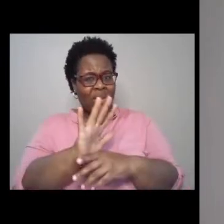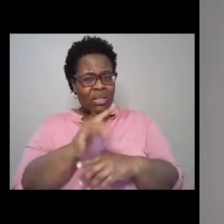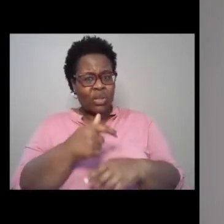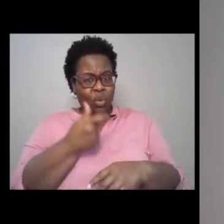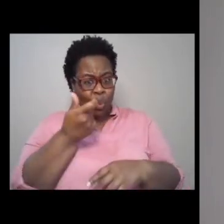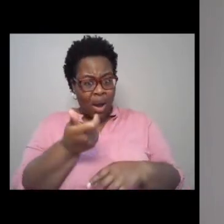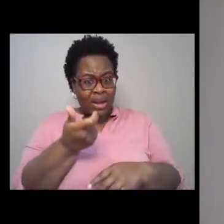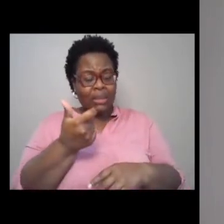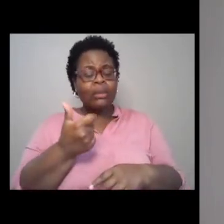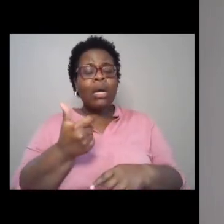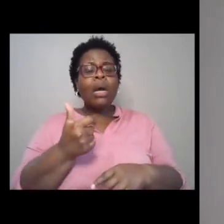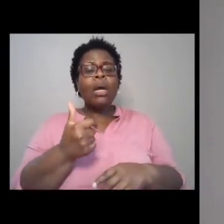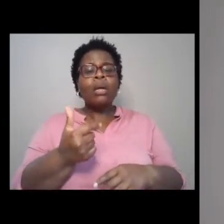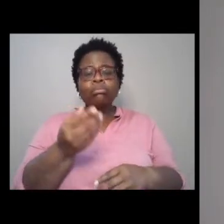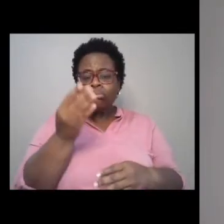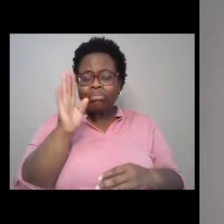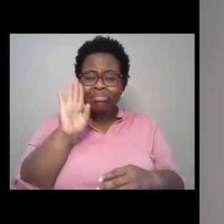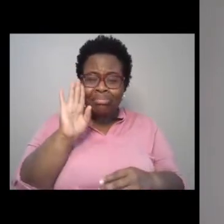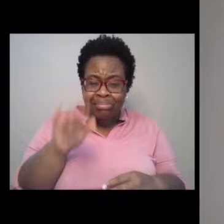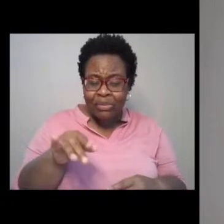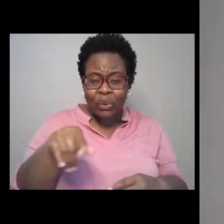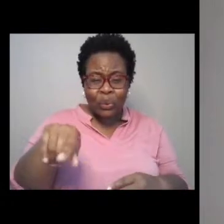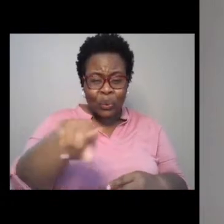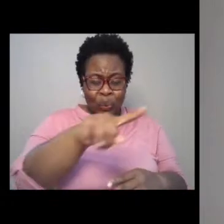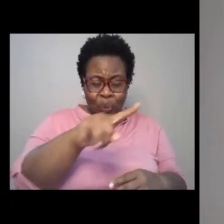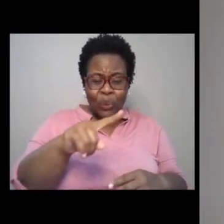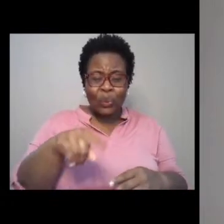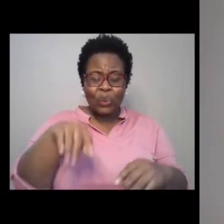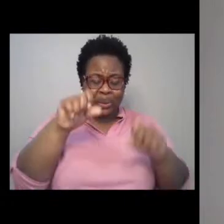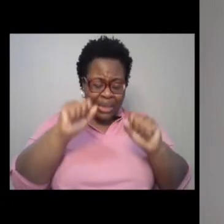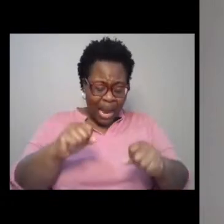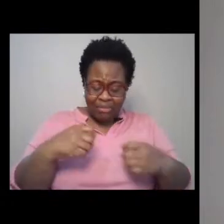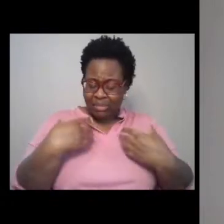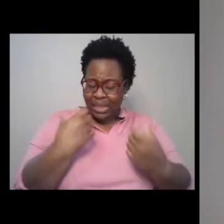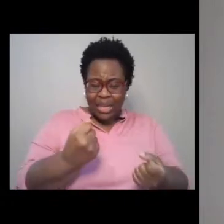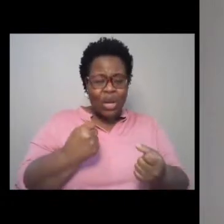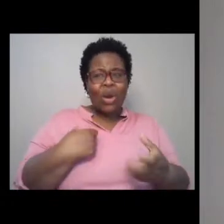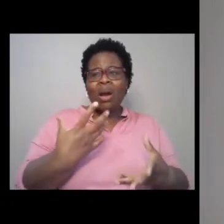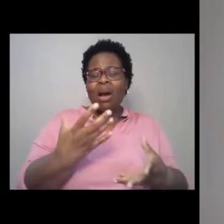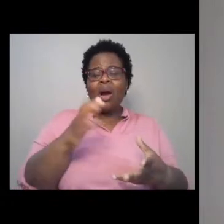are capable of healing from any chronic physical